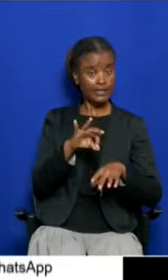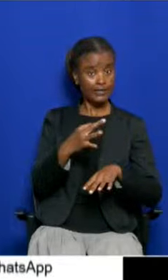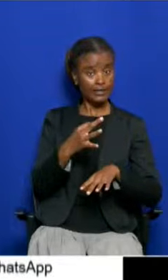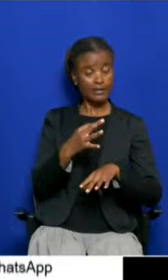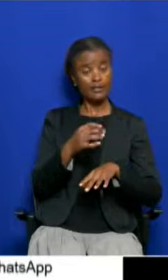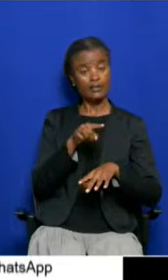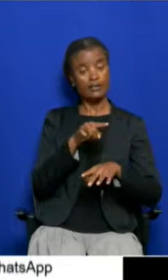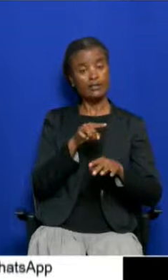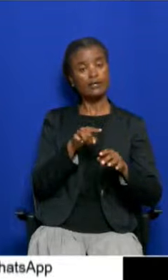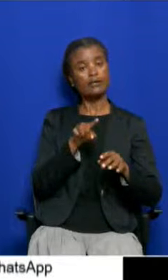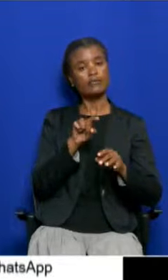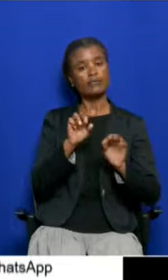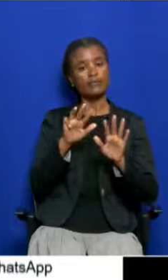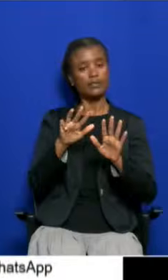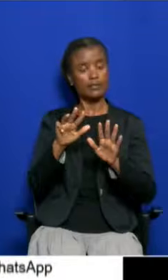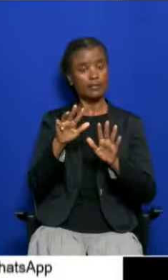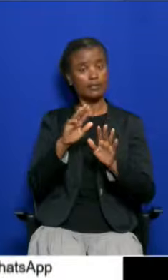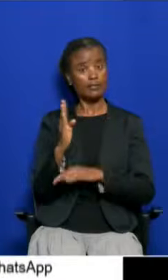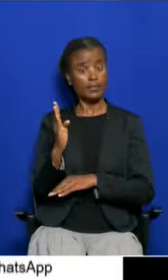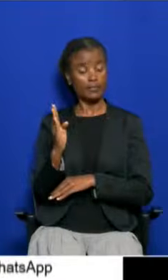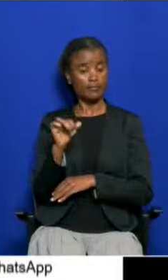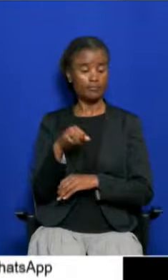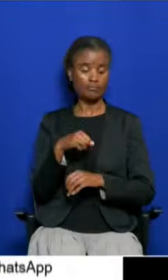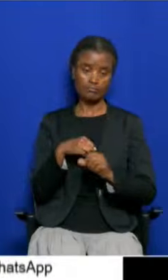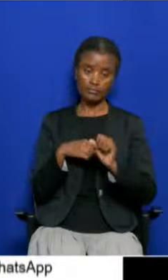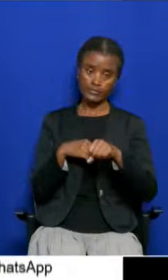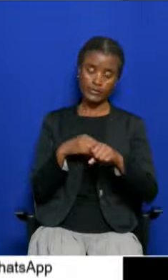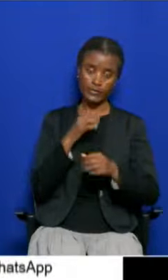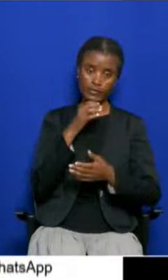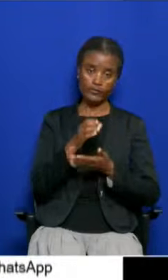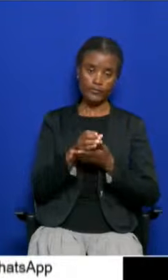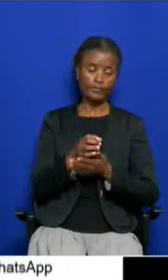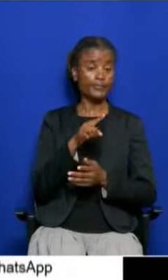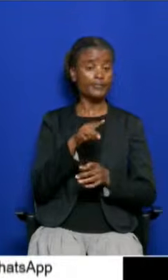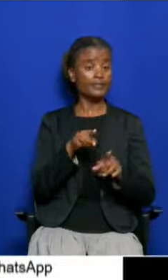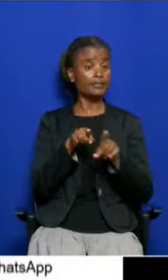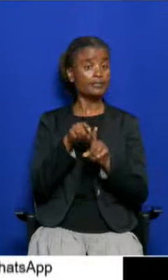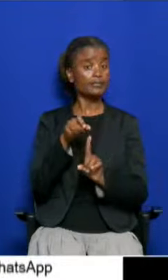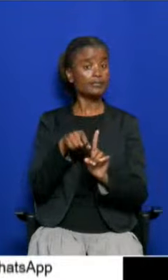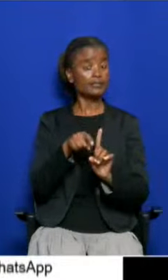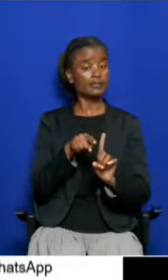I confirm. And that's the same person as Mkati Mswazi in